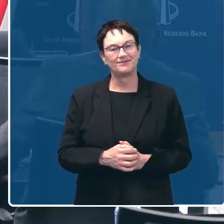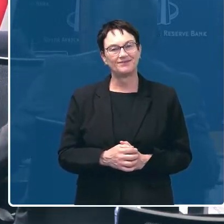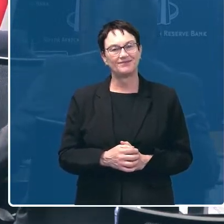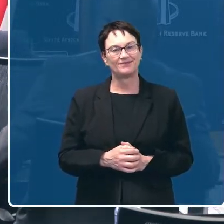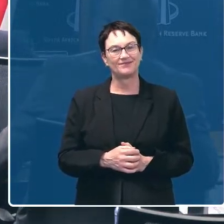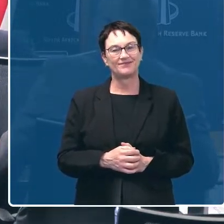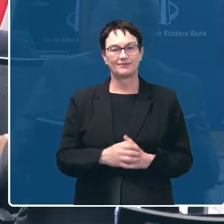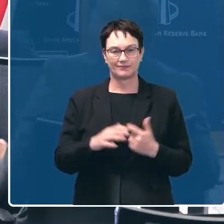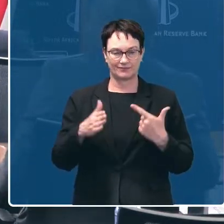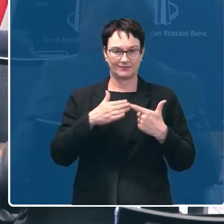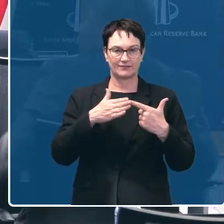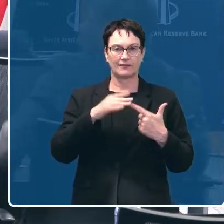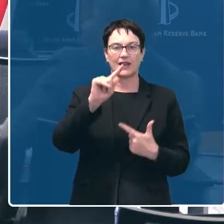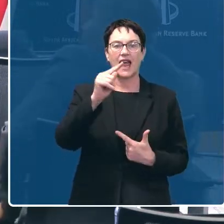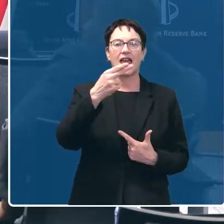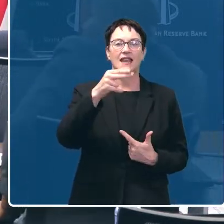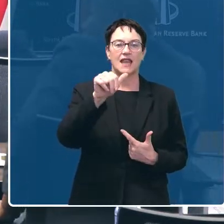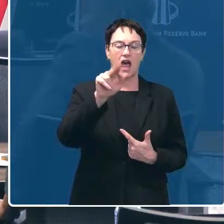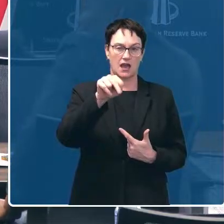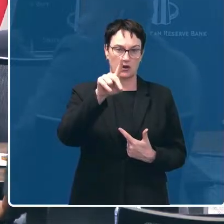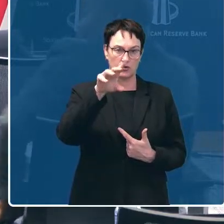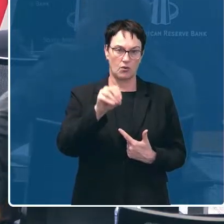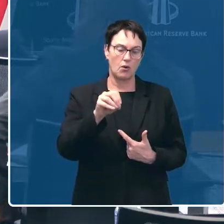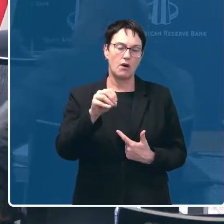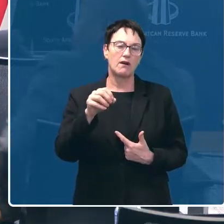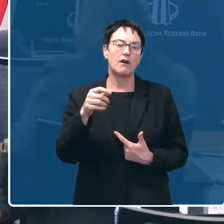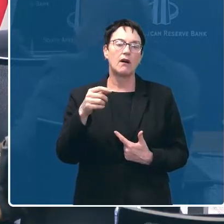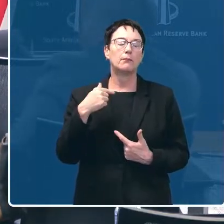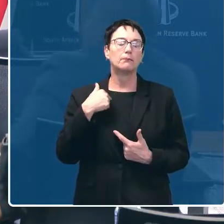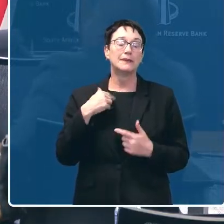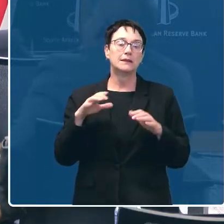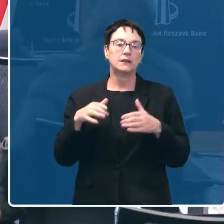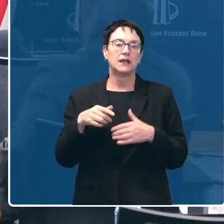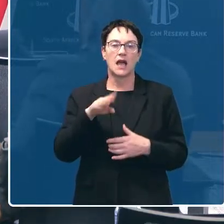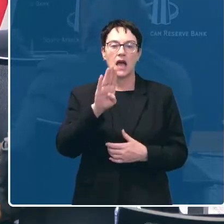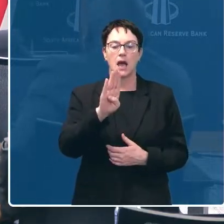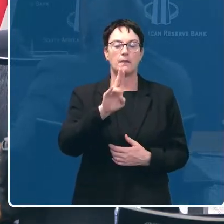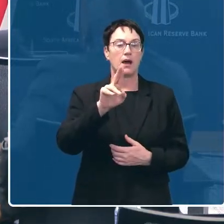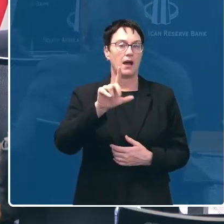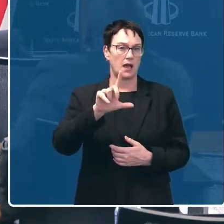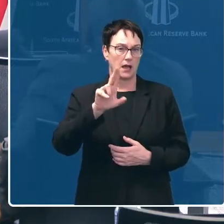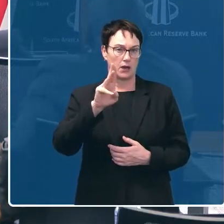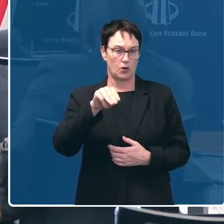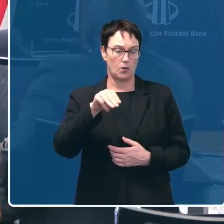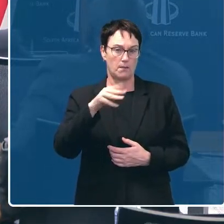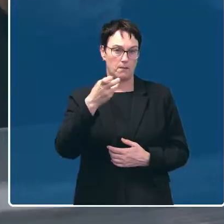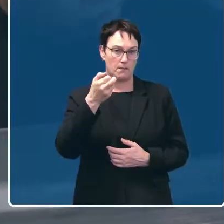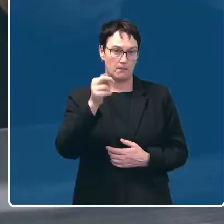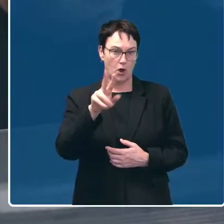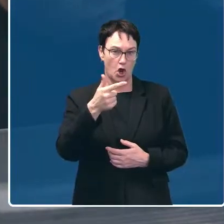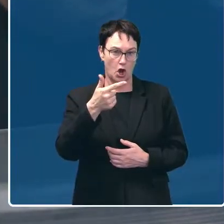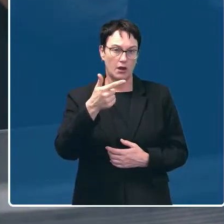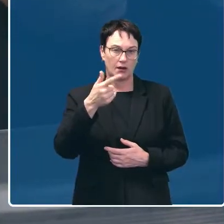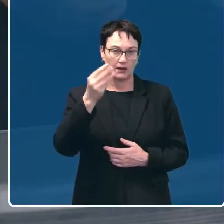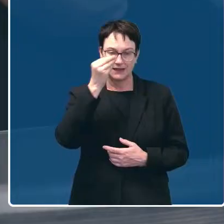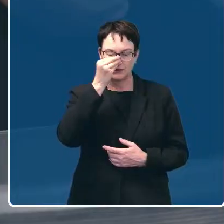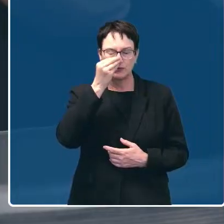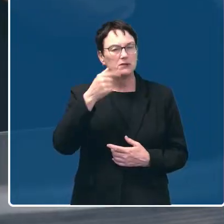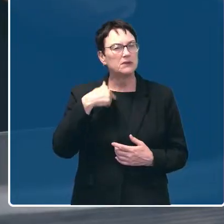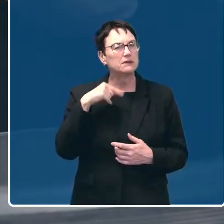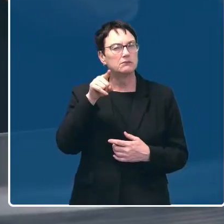Good afternoon. My name is Ndando Tugwana from Bloomberg News. My question is around the inflation target and the work that's being done to revise